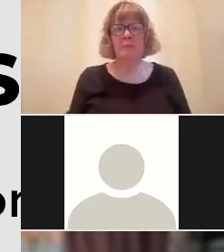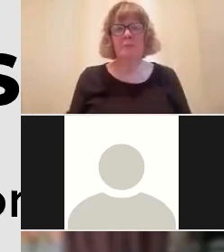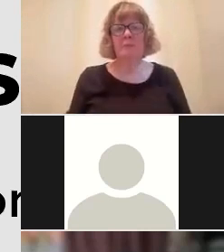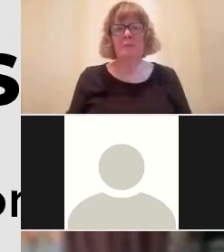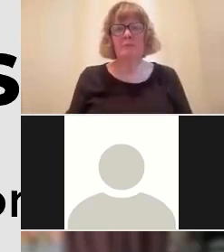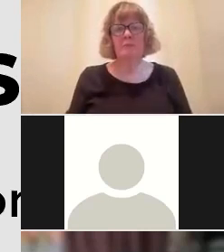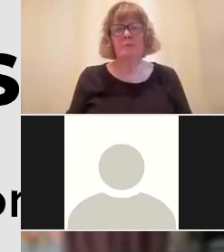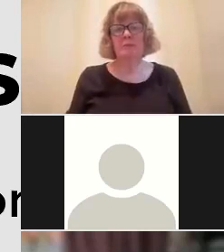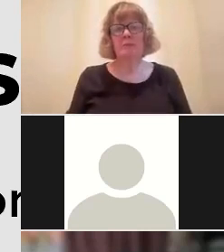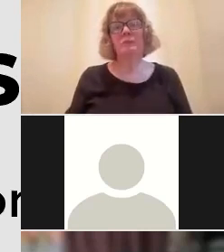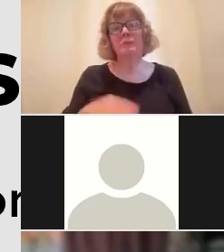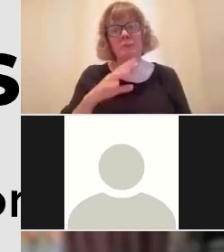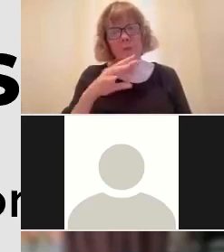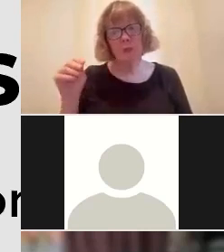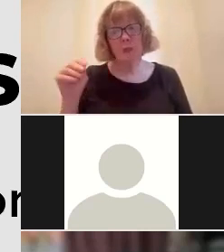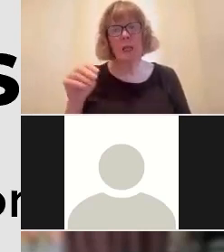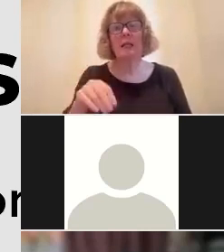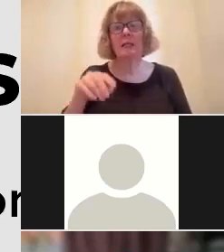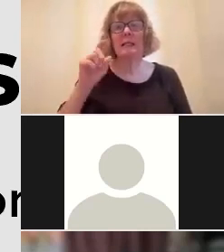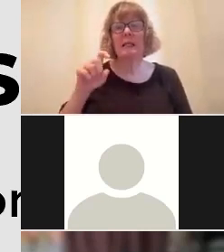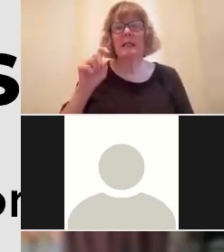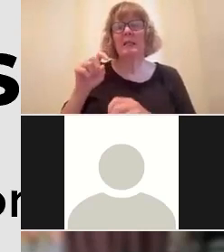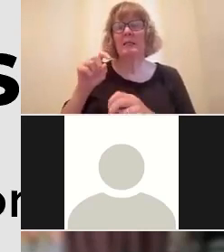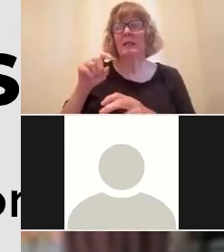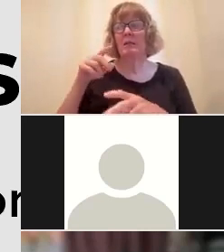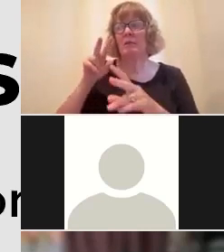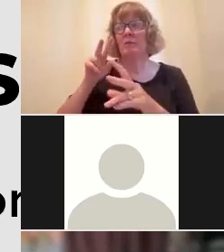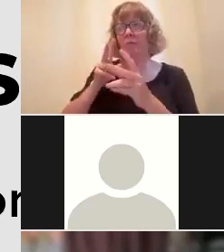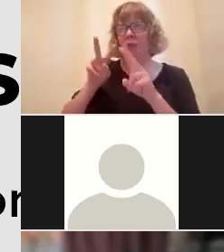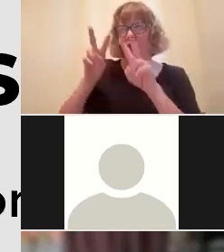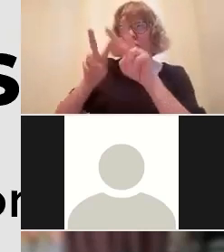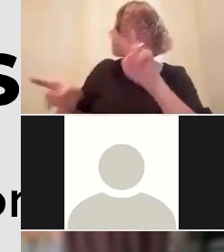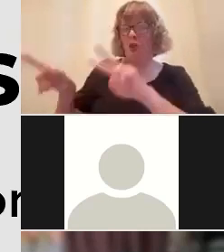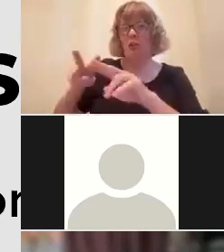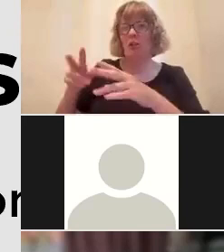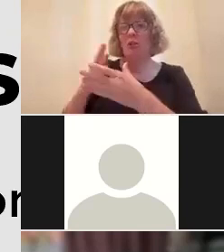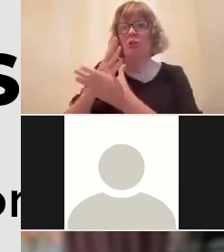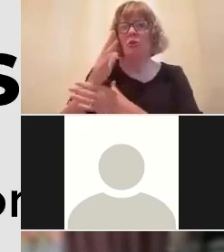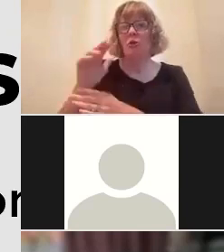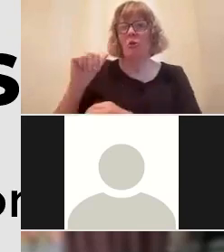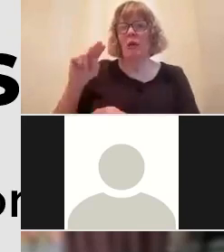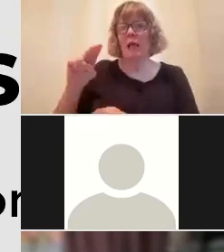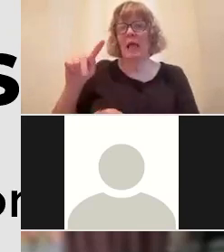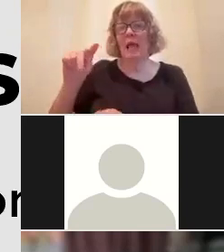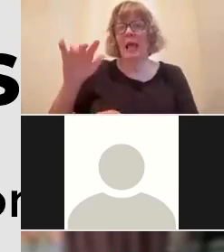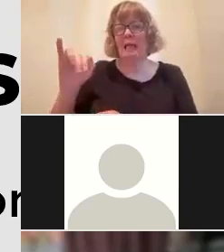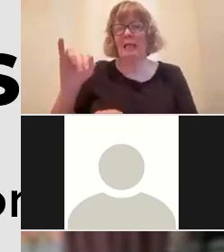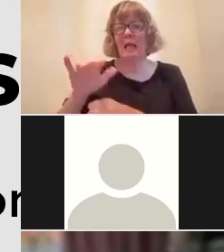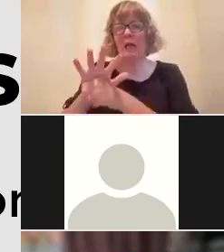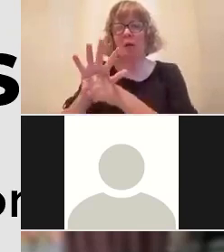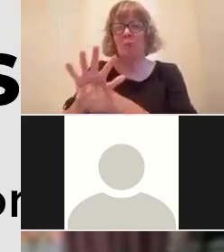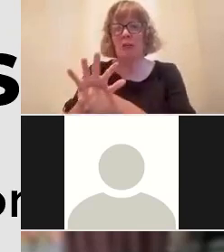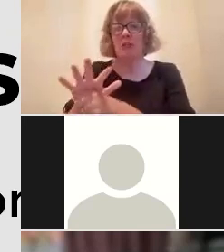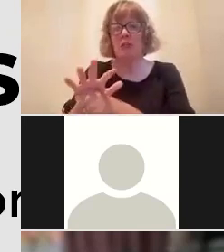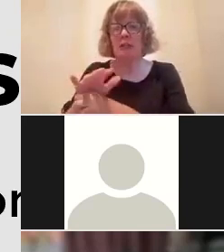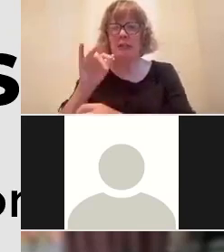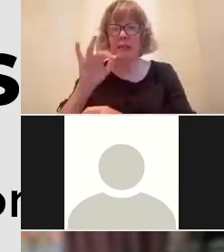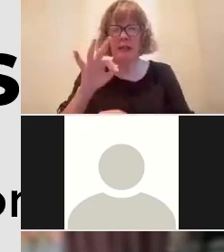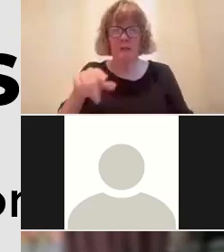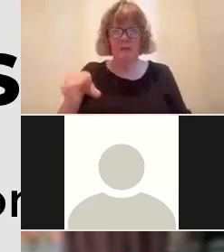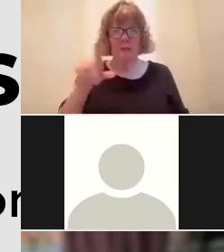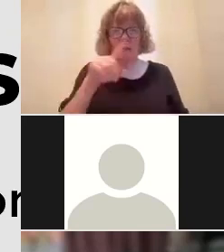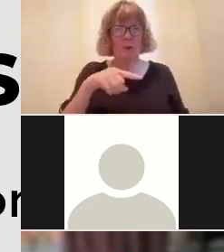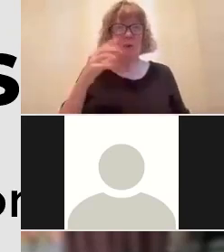We also need to be looking through an anti-oppression lens. So anybody who's had pre-sexual violence and trauma and